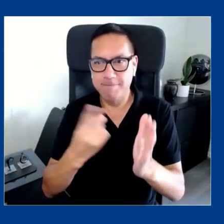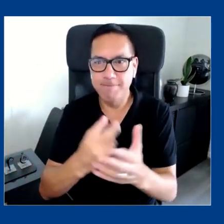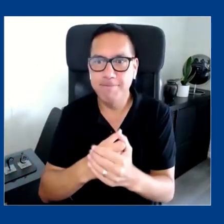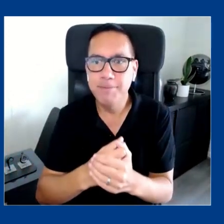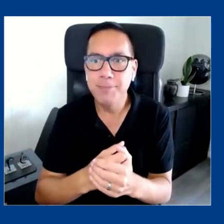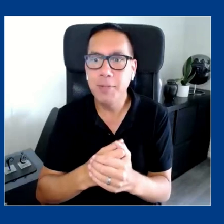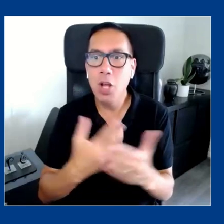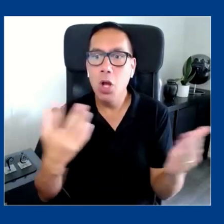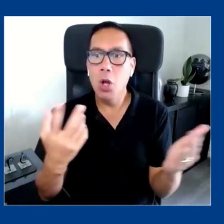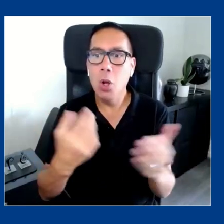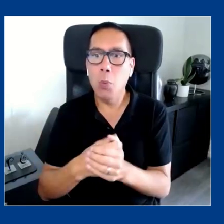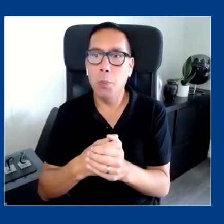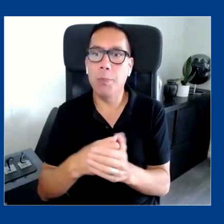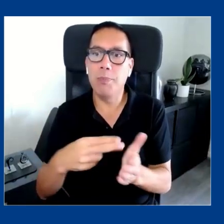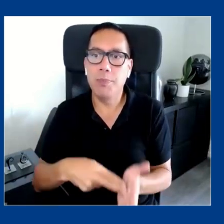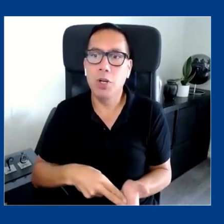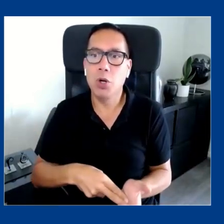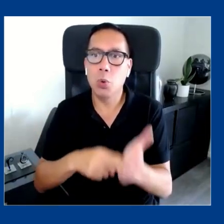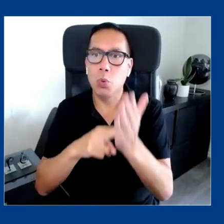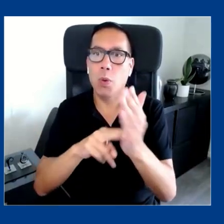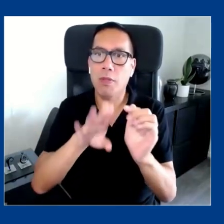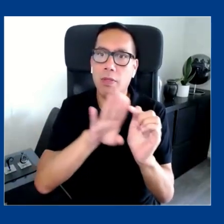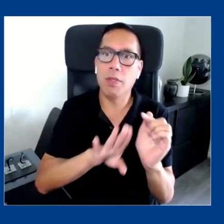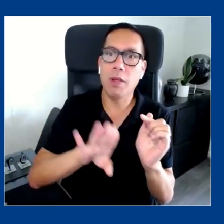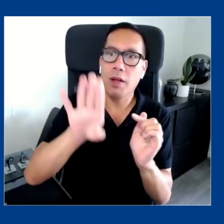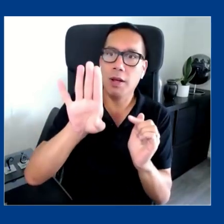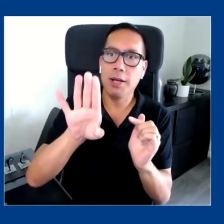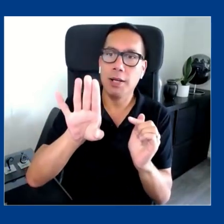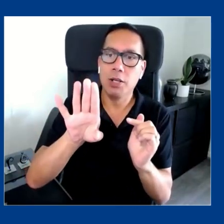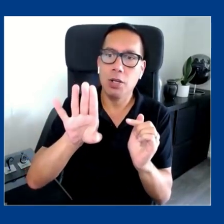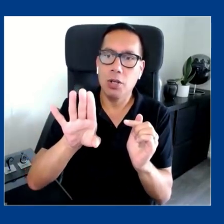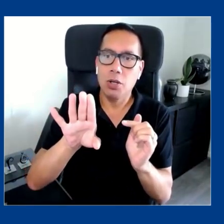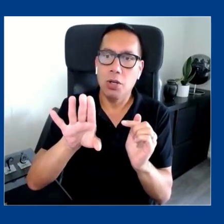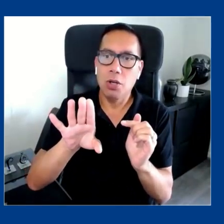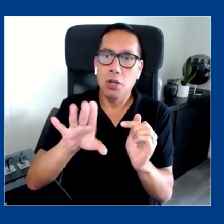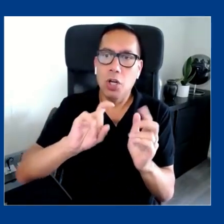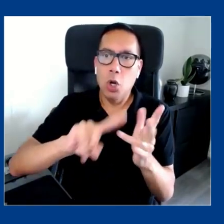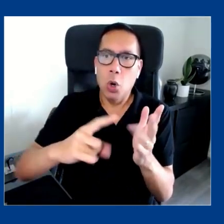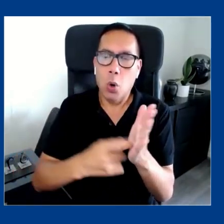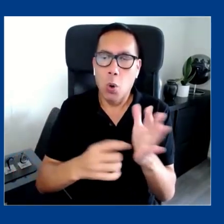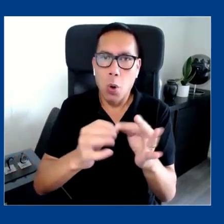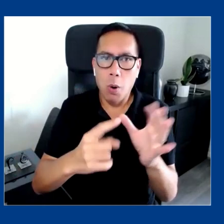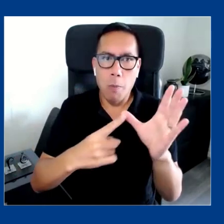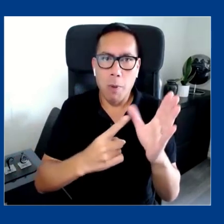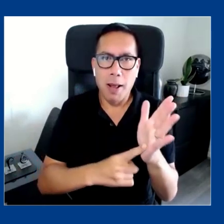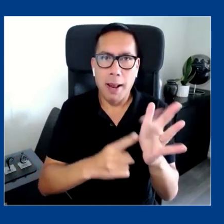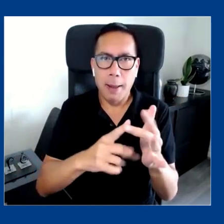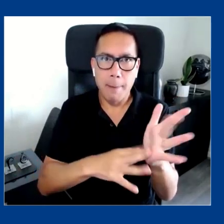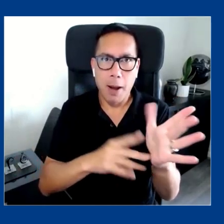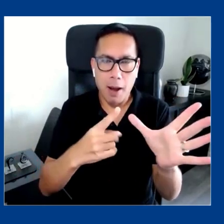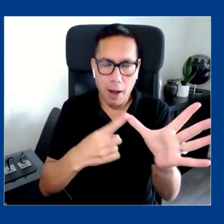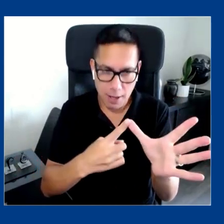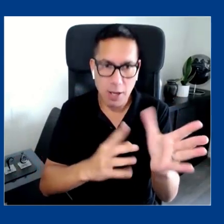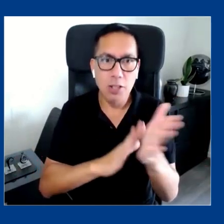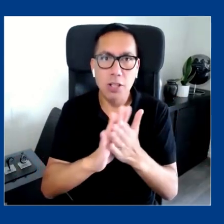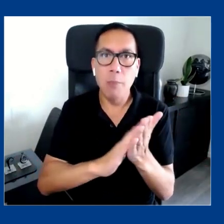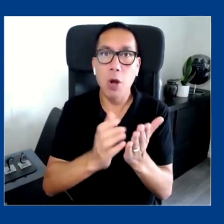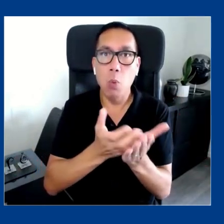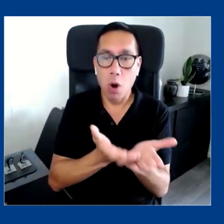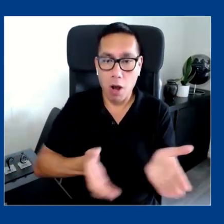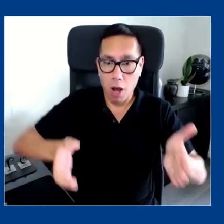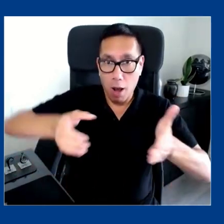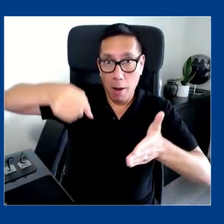Lookeu is a part of the larger kingdom of Kobolima, which means five offering baskets. We'll see these offering baskets in